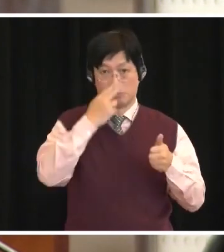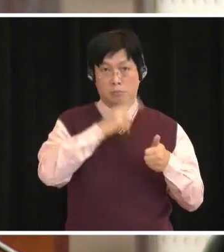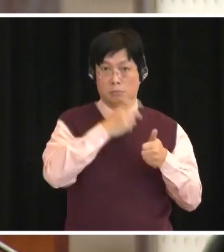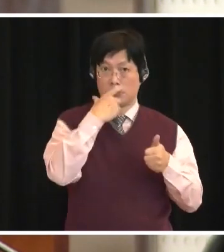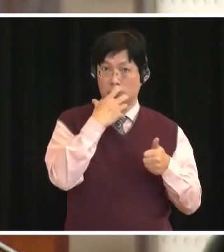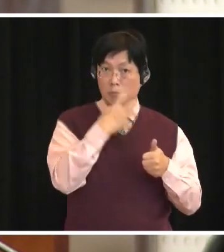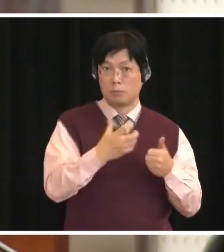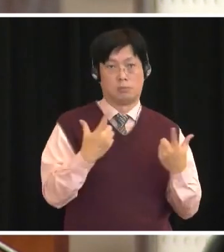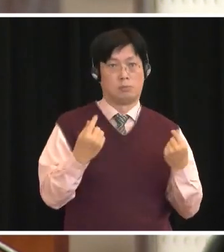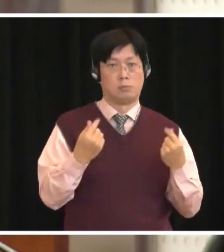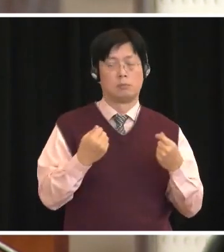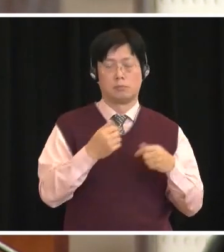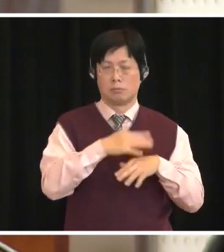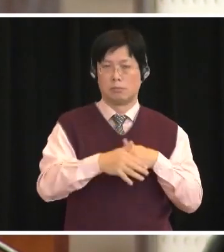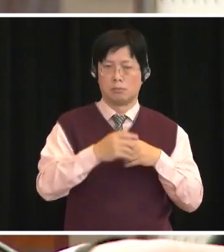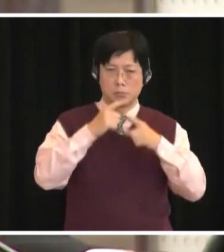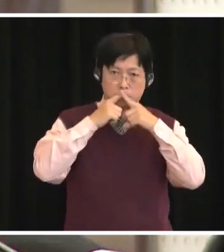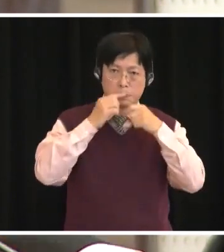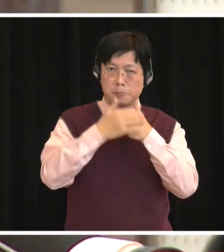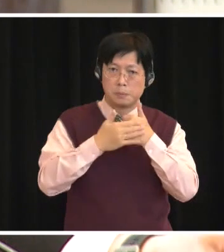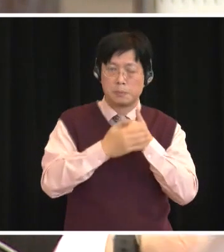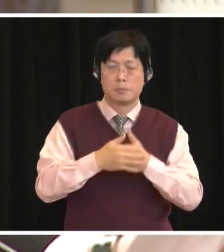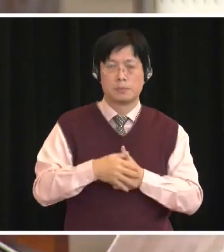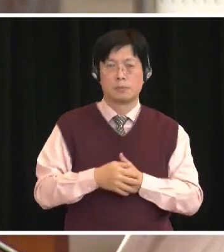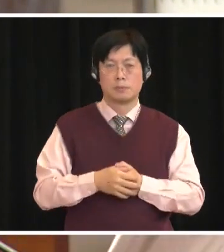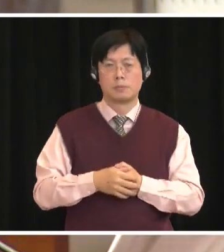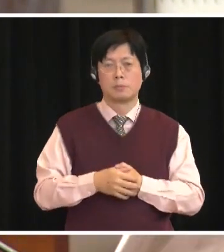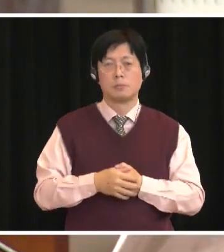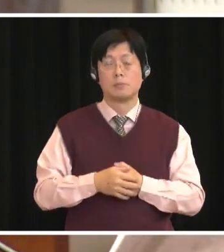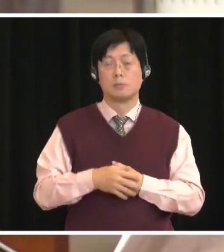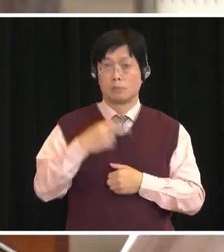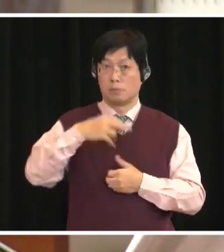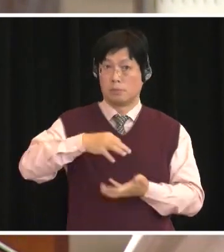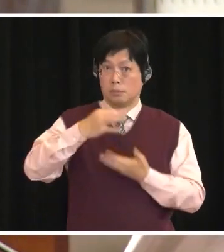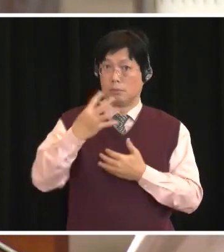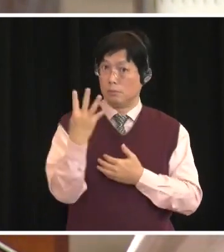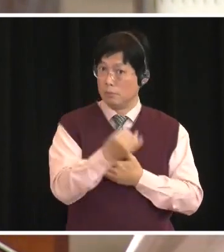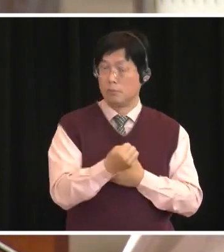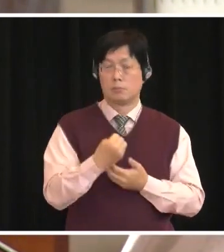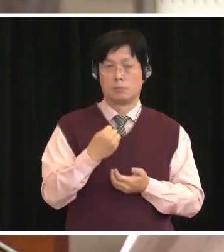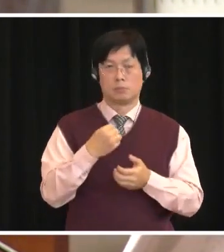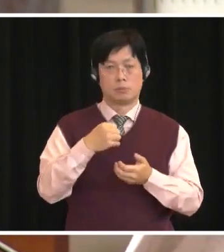it is confidential, the privacy of the children or the